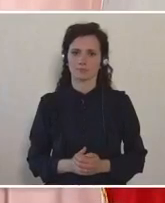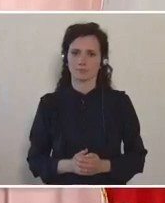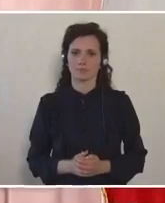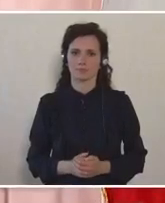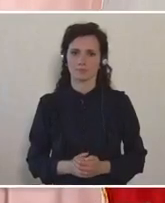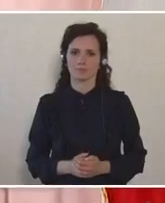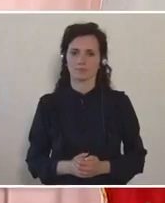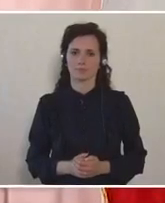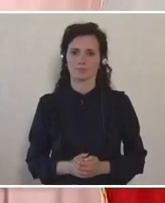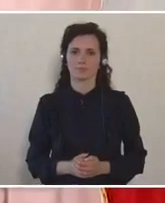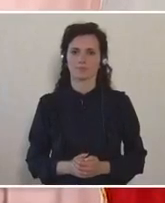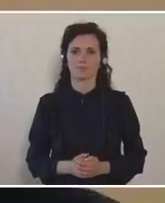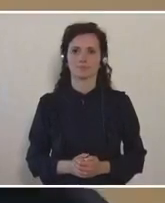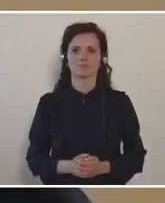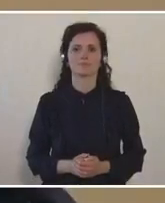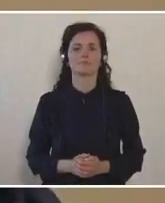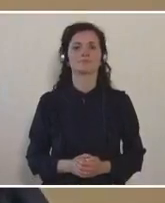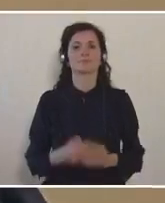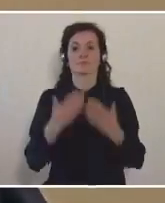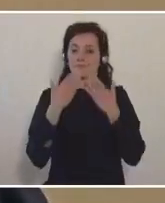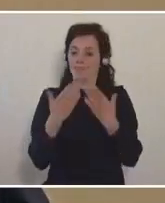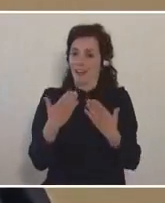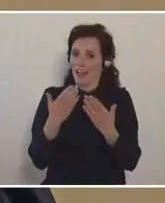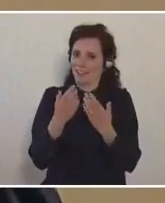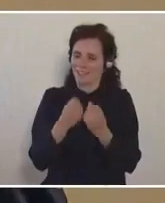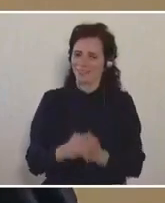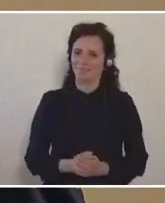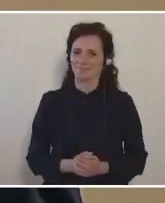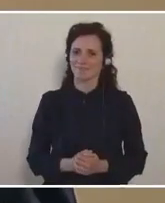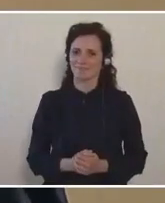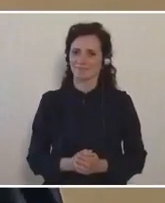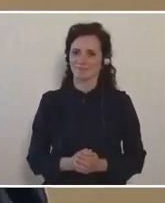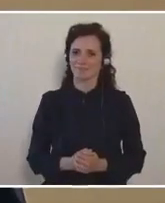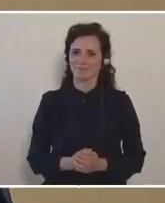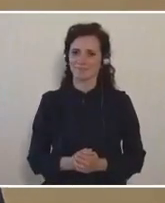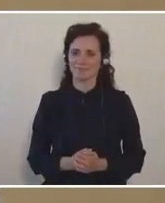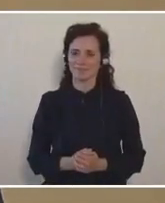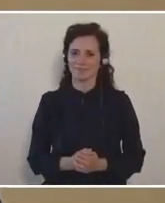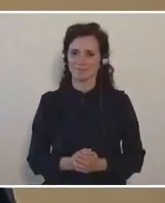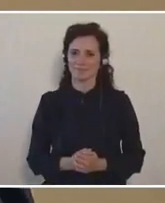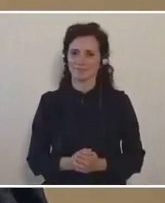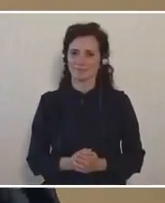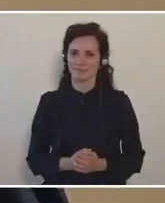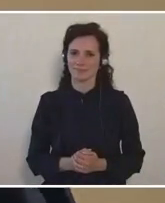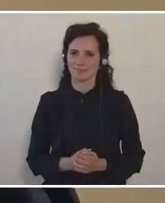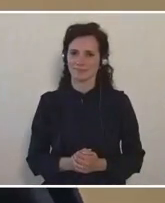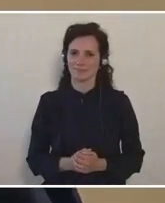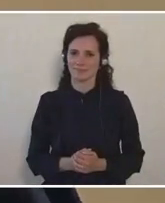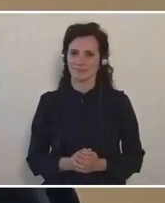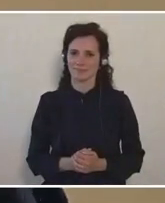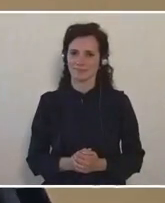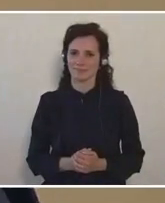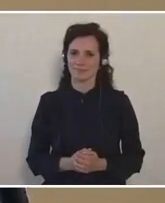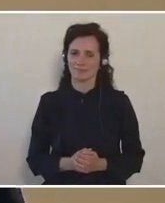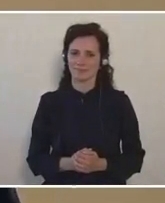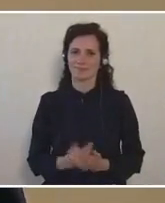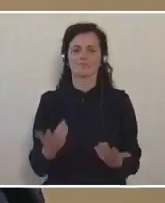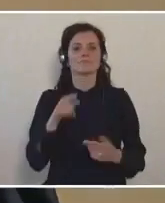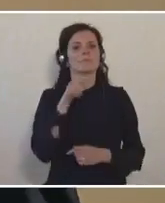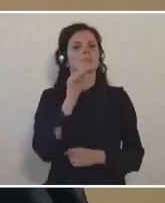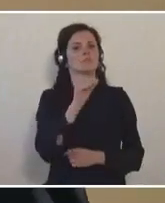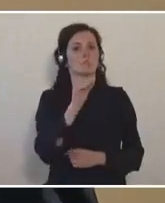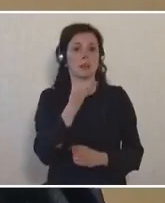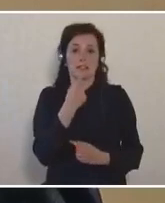Thank you very much. I would welcome either of you to answer this. It's up to you. But, you know, certainly there was